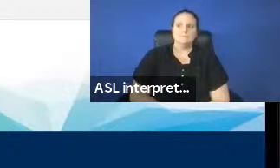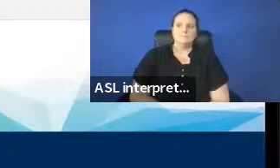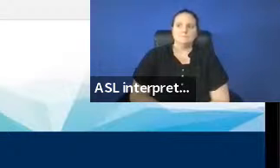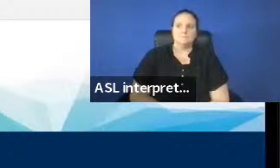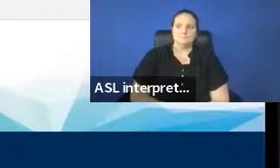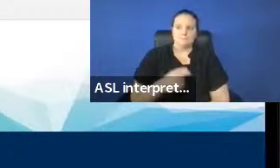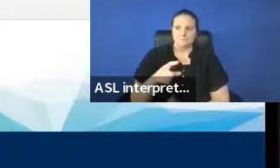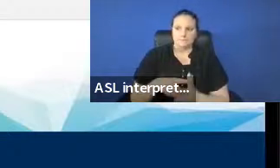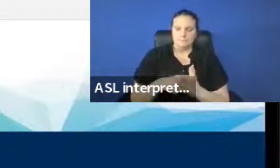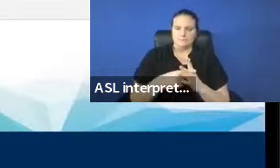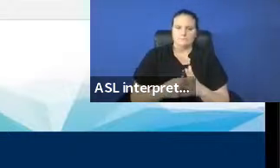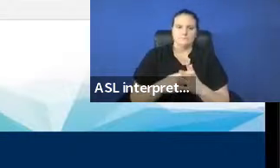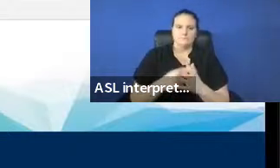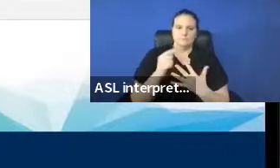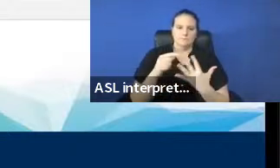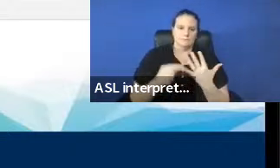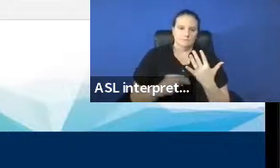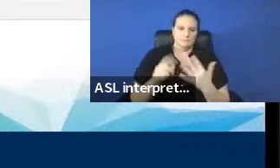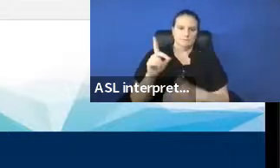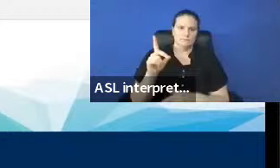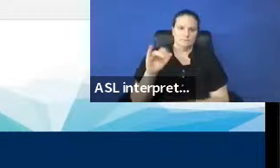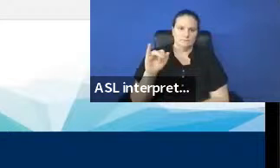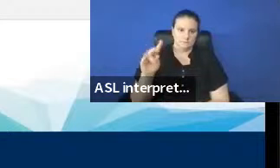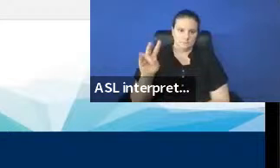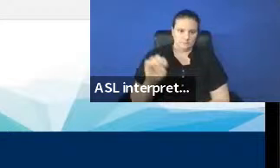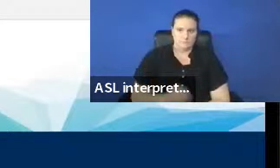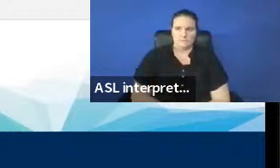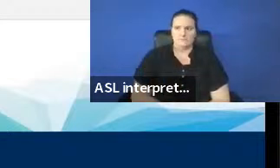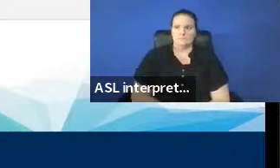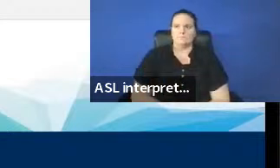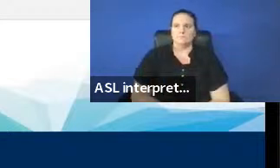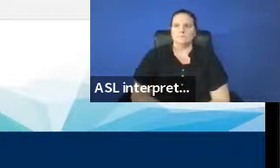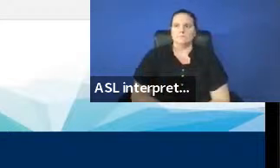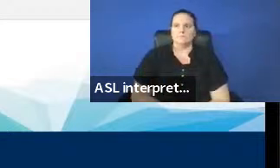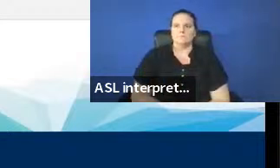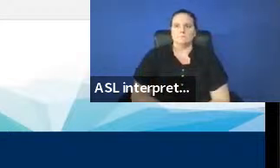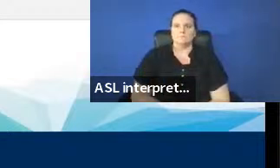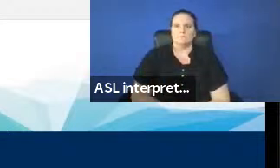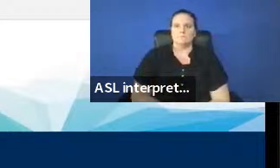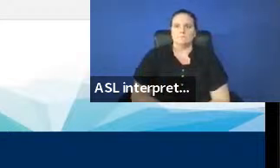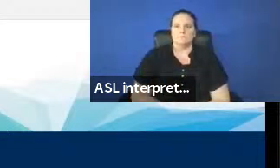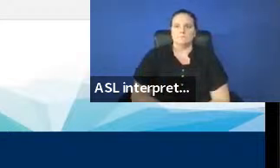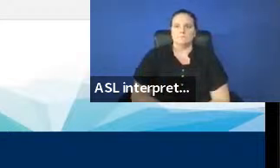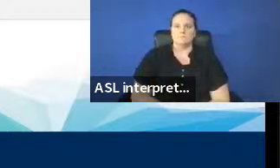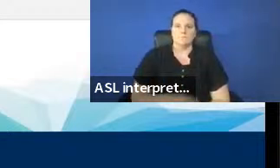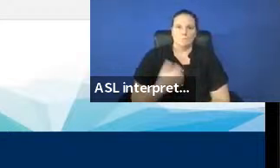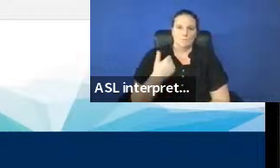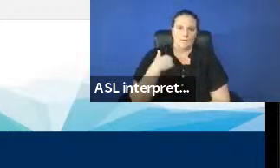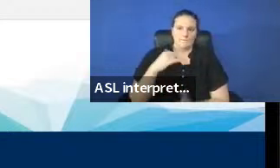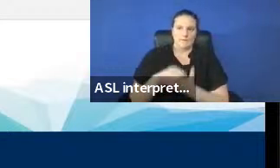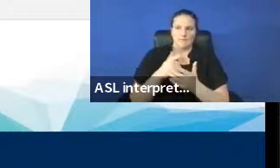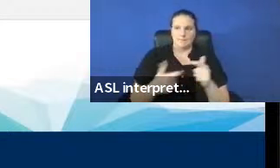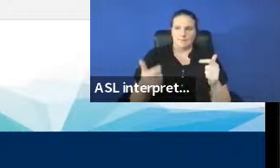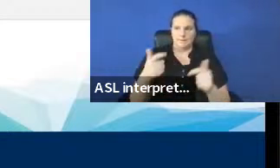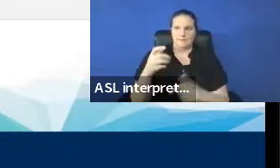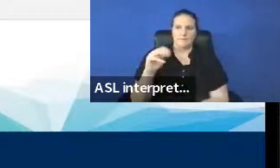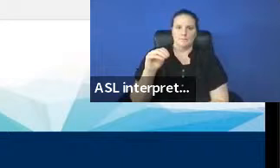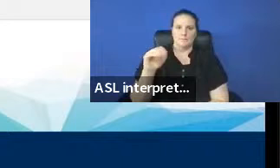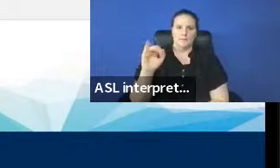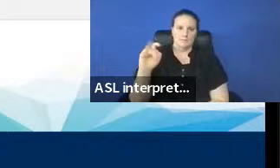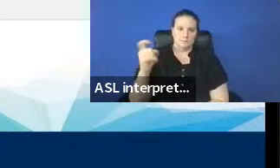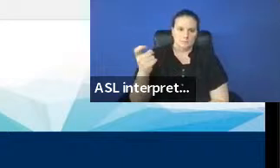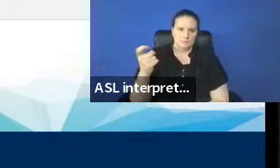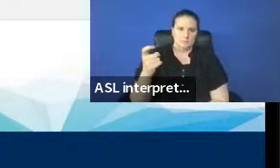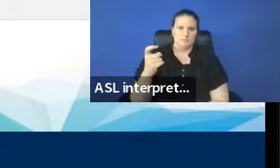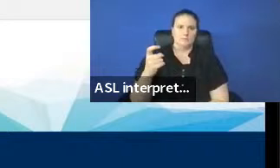this detailed dive. And again, to the extent you can have that big matrix out, that will